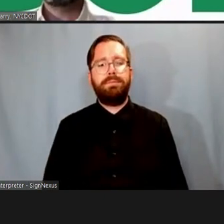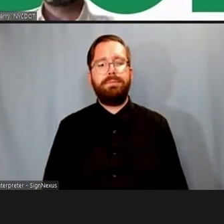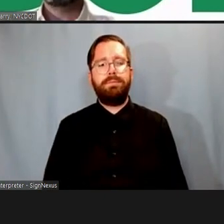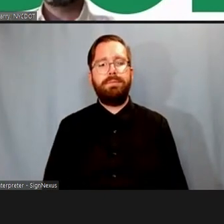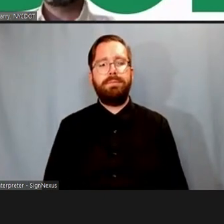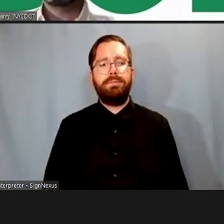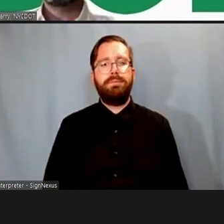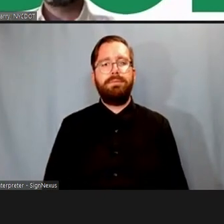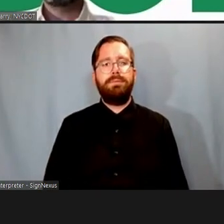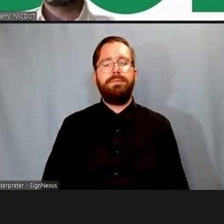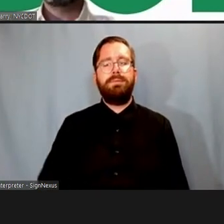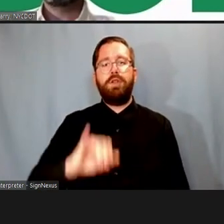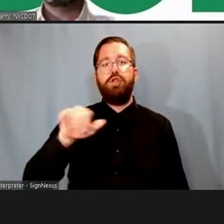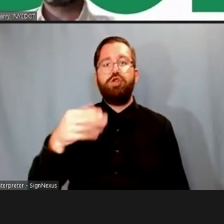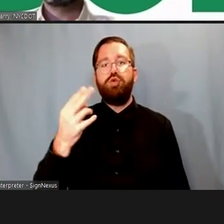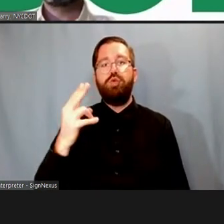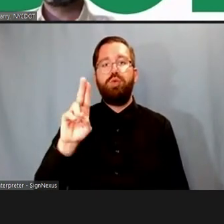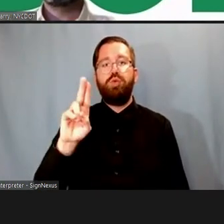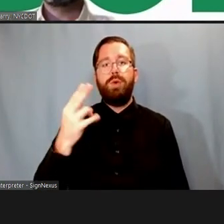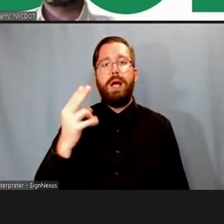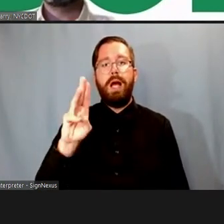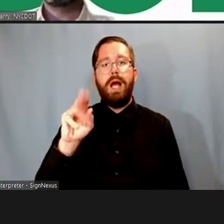touhami ben massoud